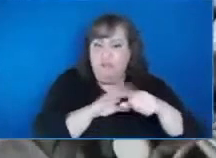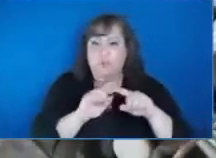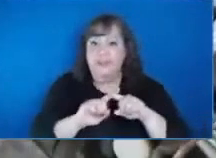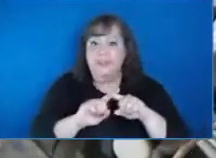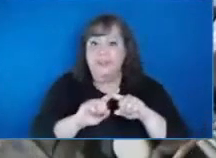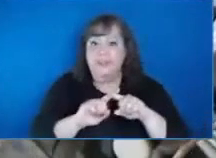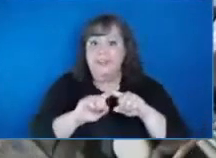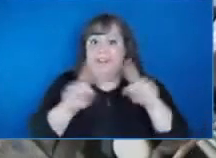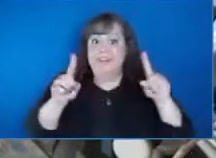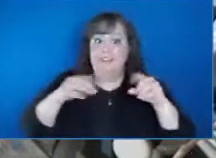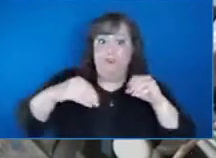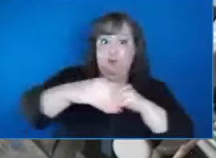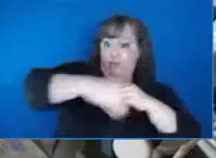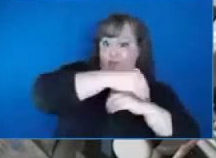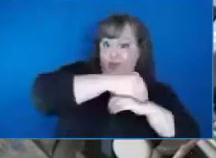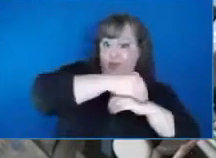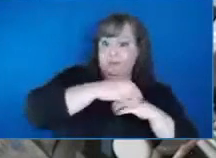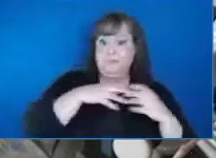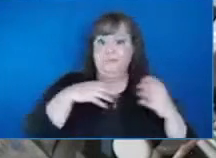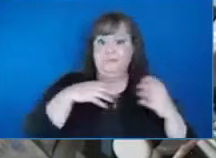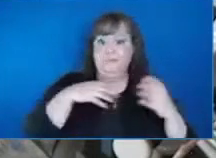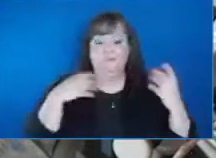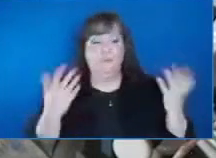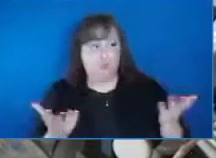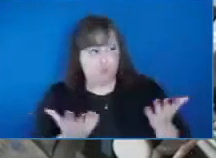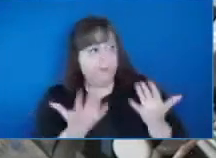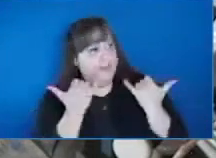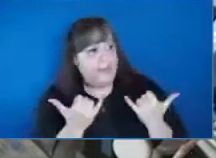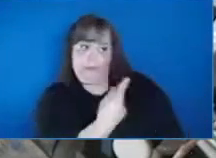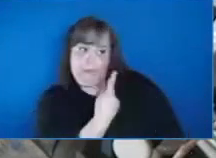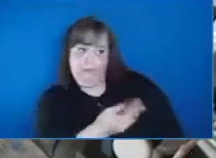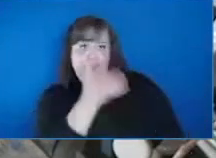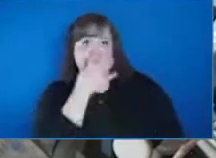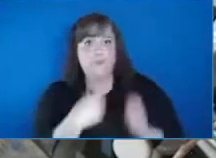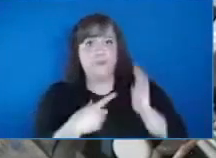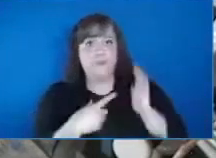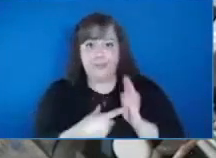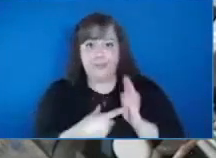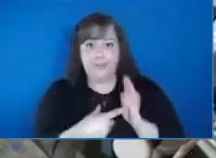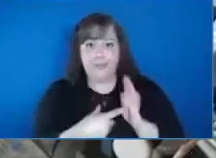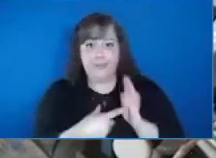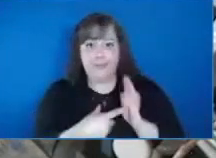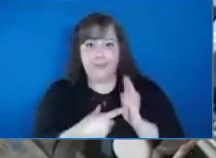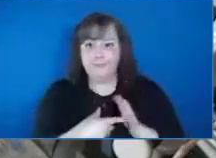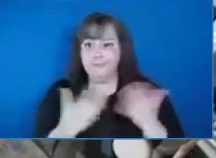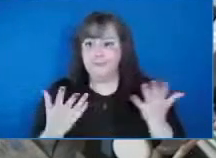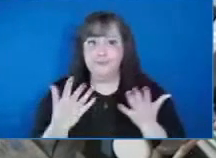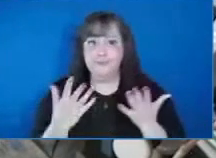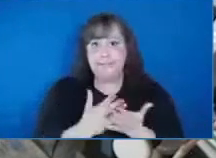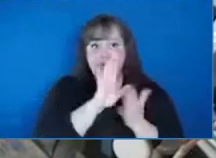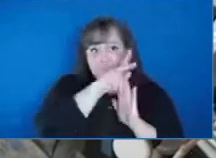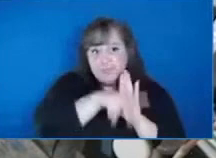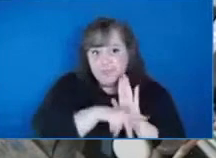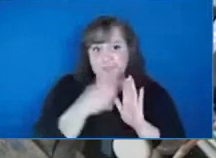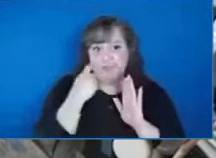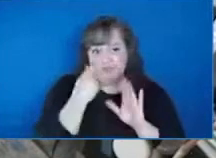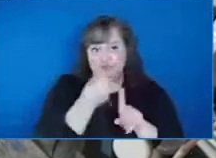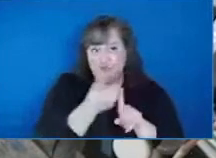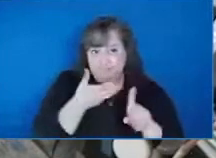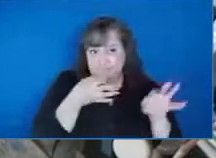today, Shane, we're gonna demonstrate some of those principles that you laid out